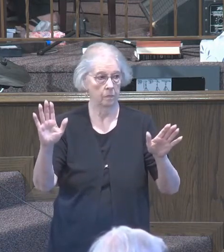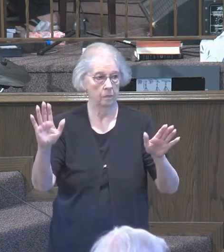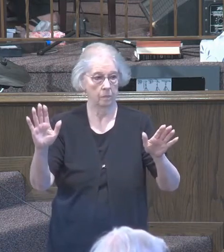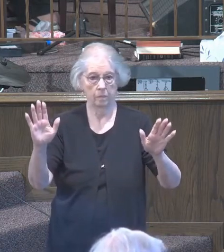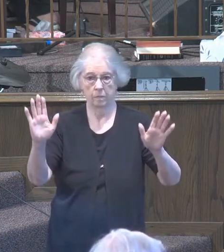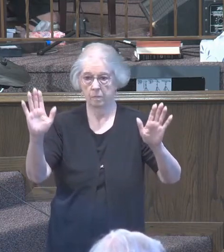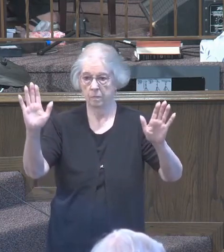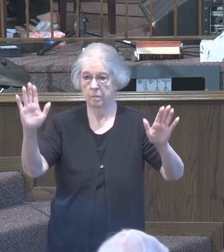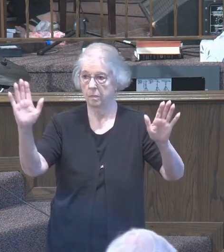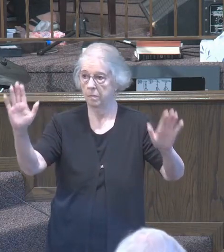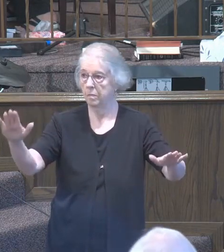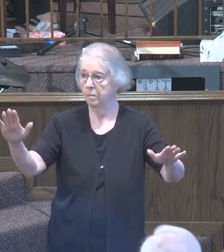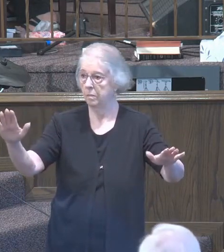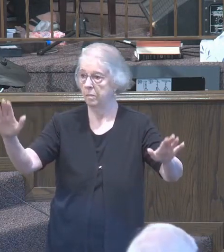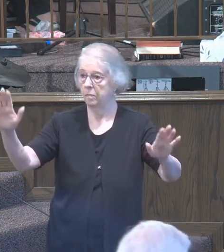You may be seated.